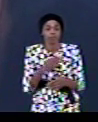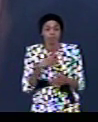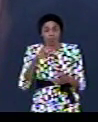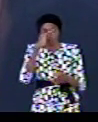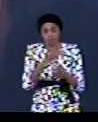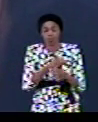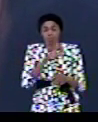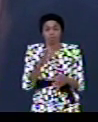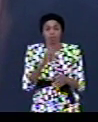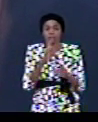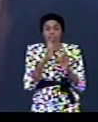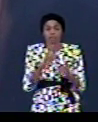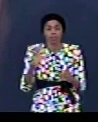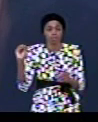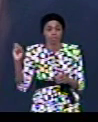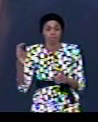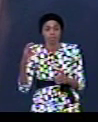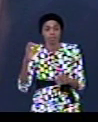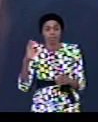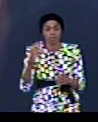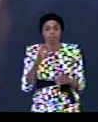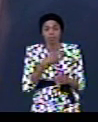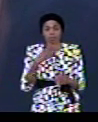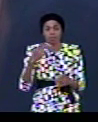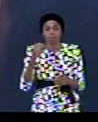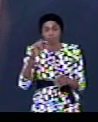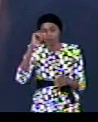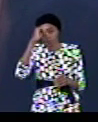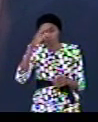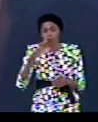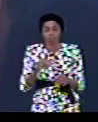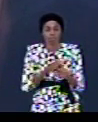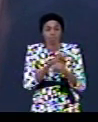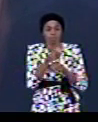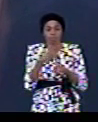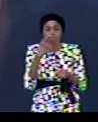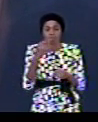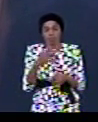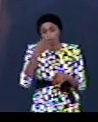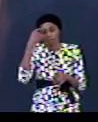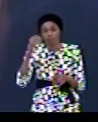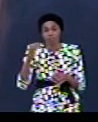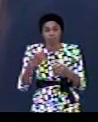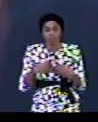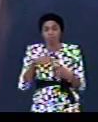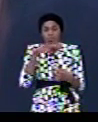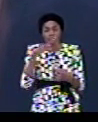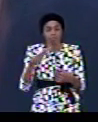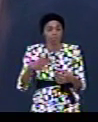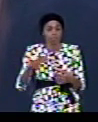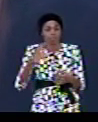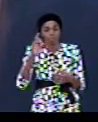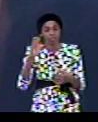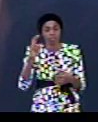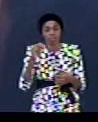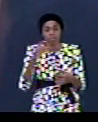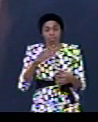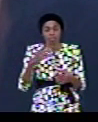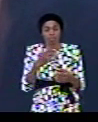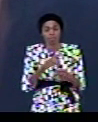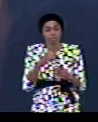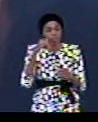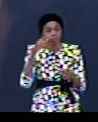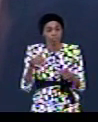of Jacob answered Shechem and Hamor his father deceitfully, and said, because he had defiled Dinah their sister. And they said unto